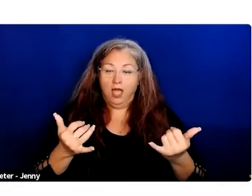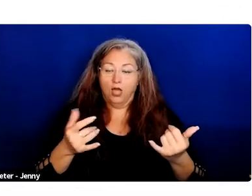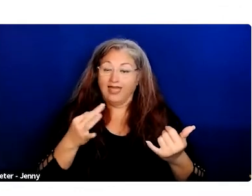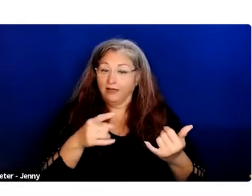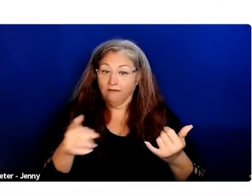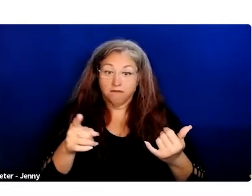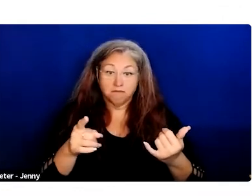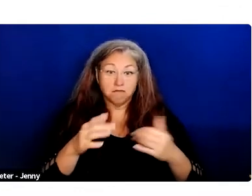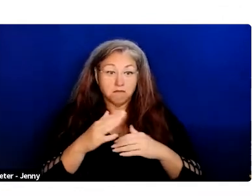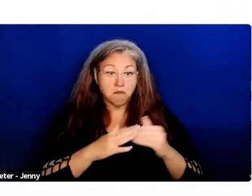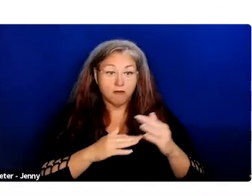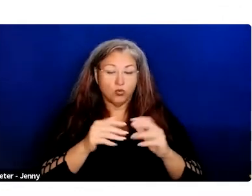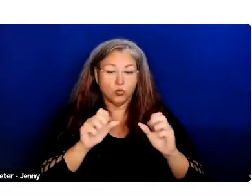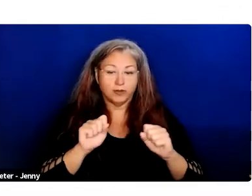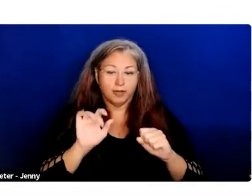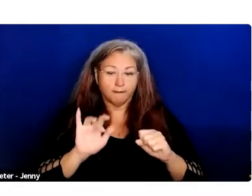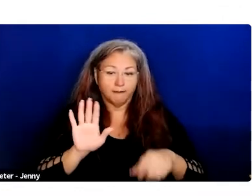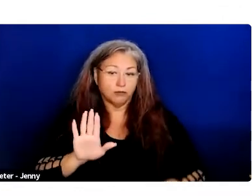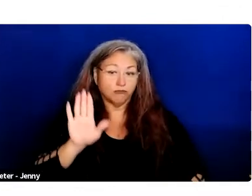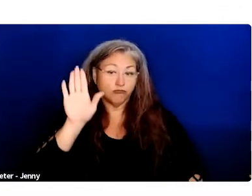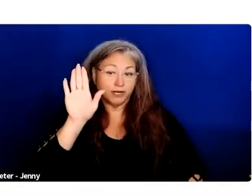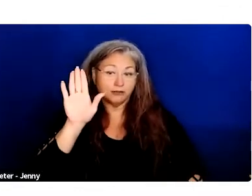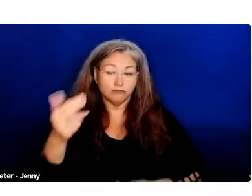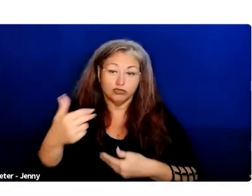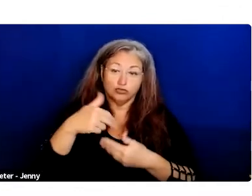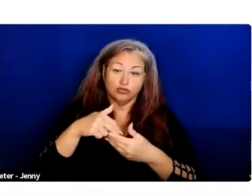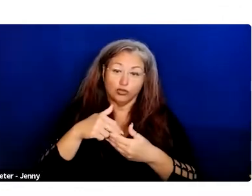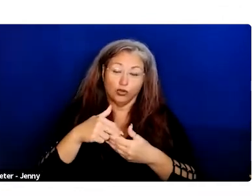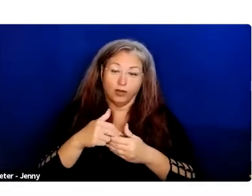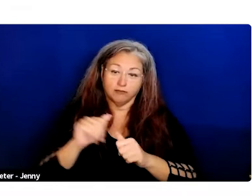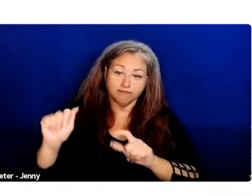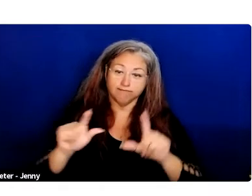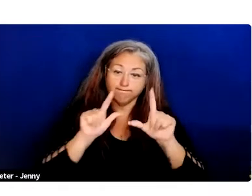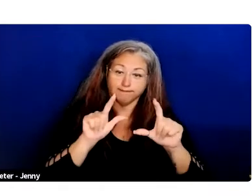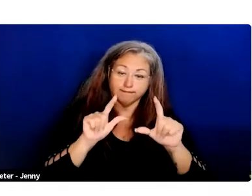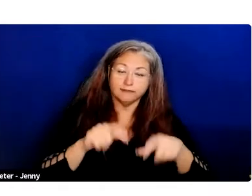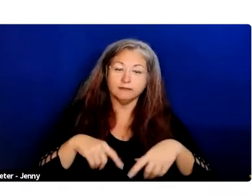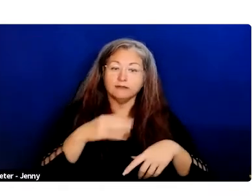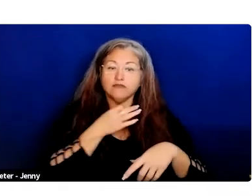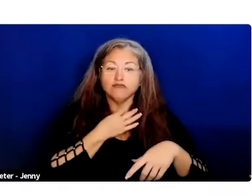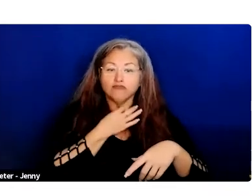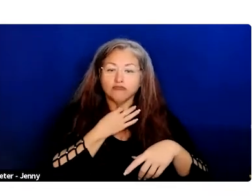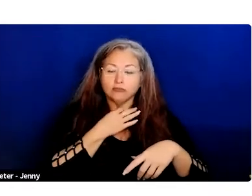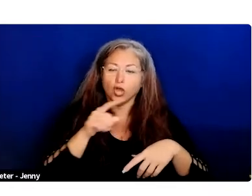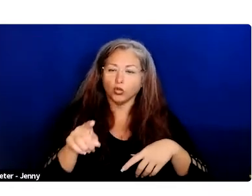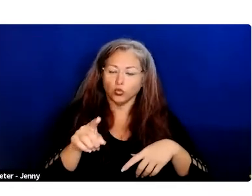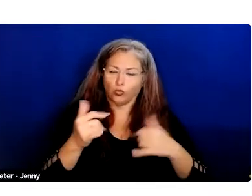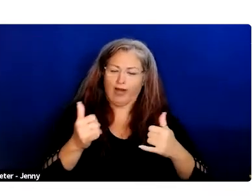and if you're comfortable with it, raise your hand to join the stage. I want to know what questions are coming to